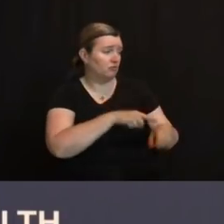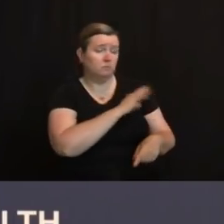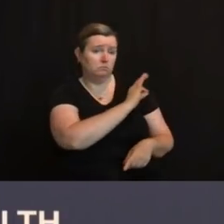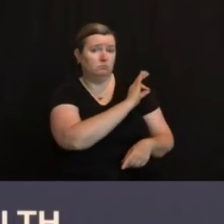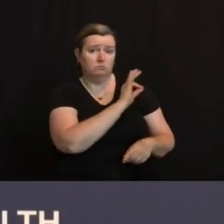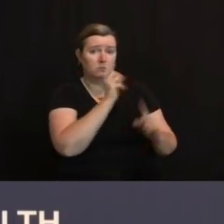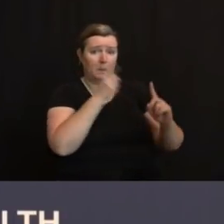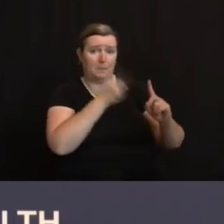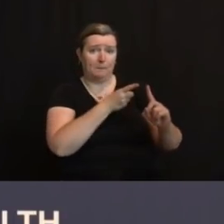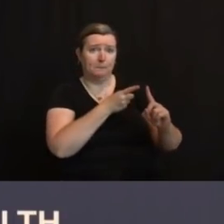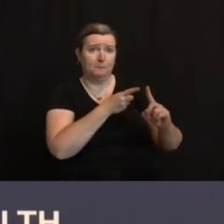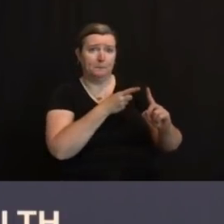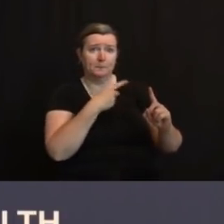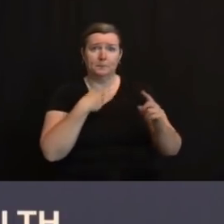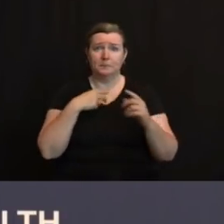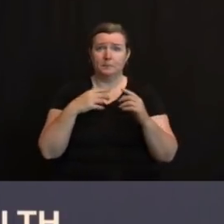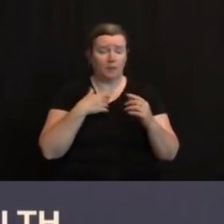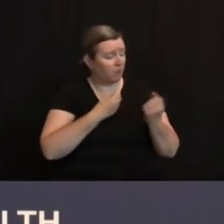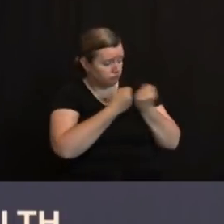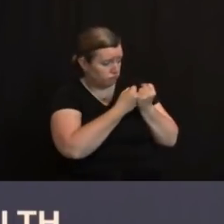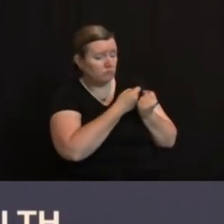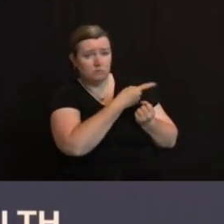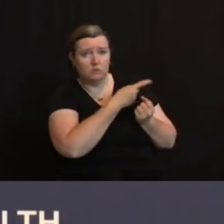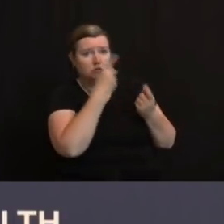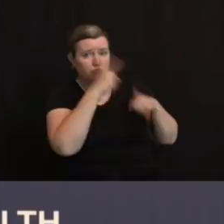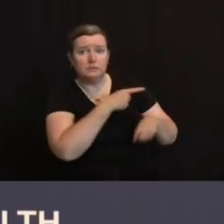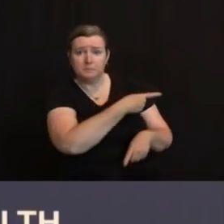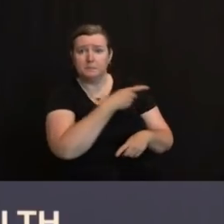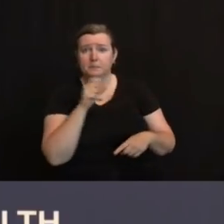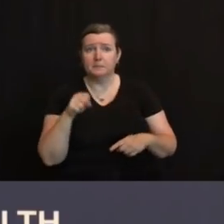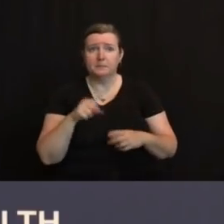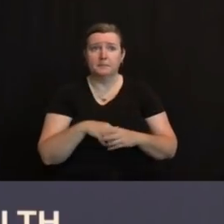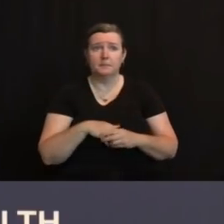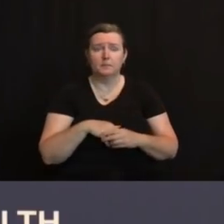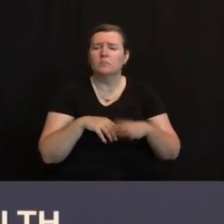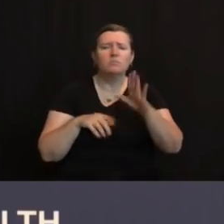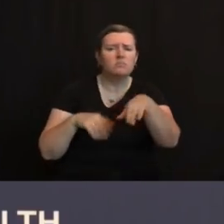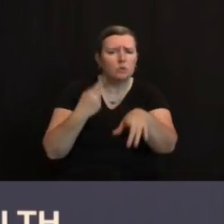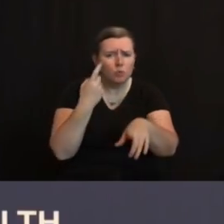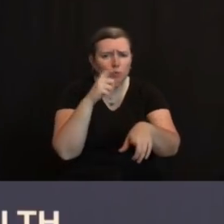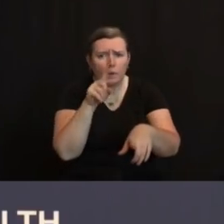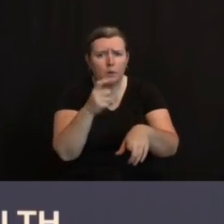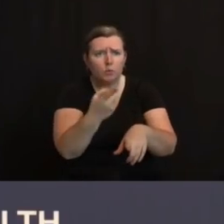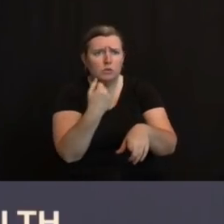up to stand right beside you on it. Thank you. I think we missed one of your questions here.